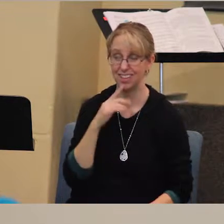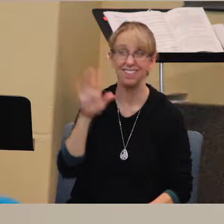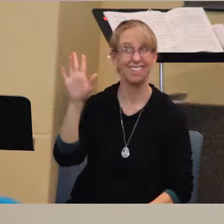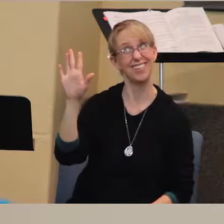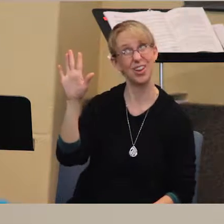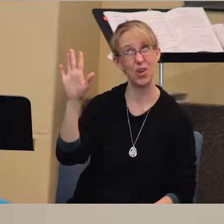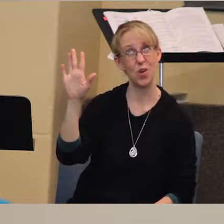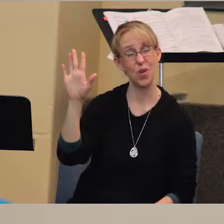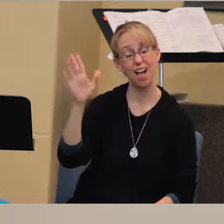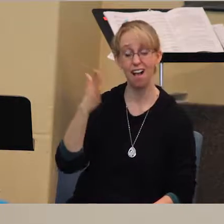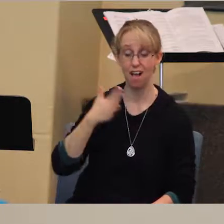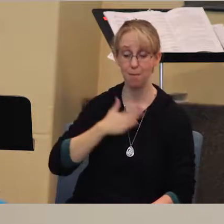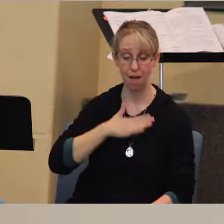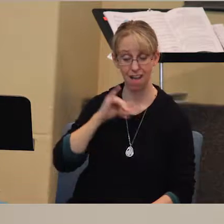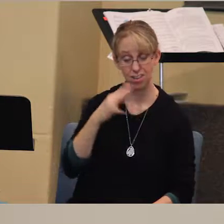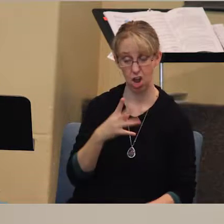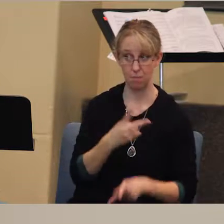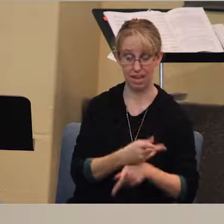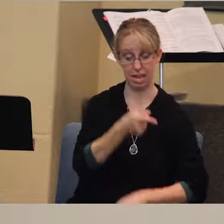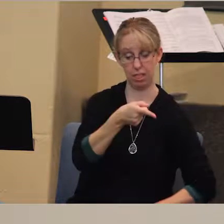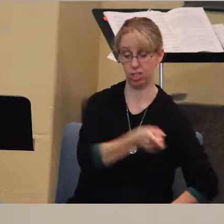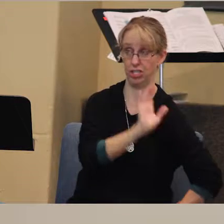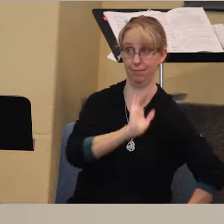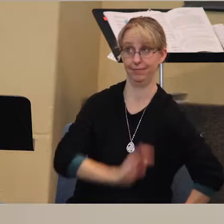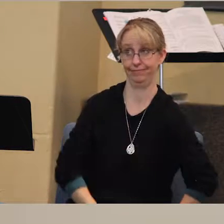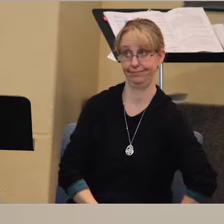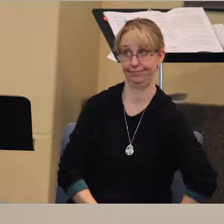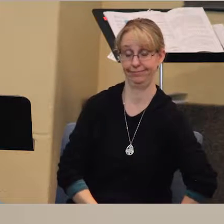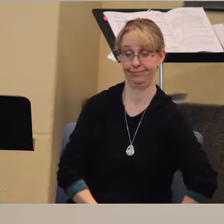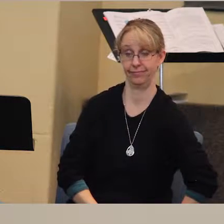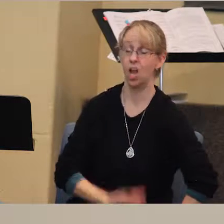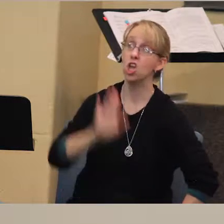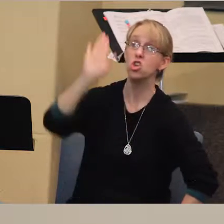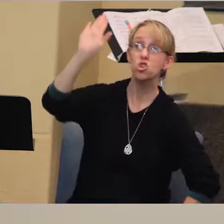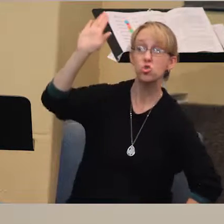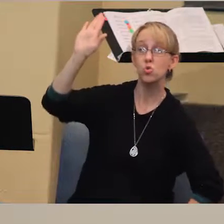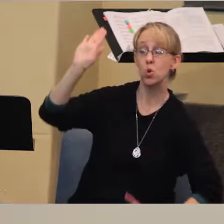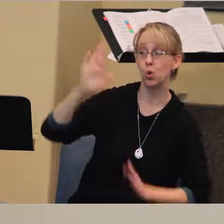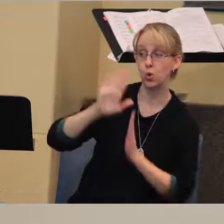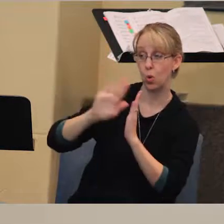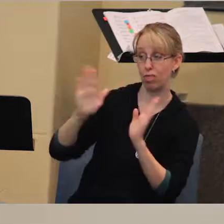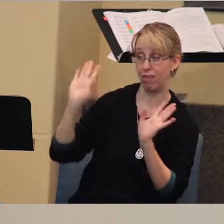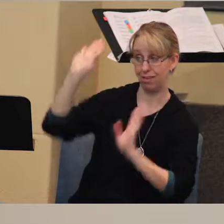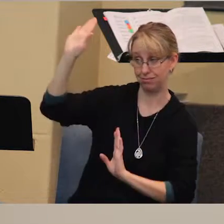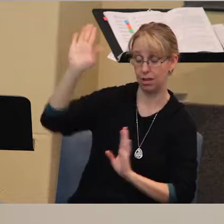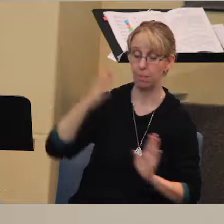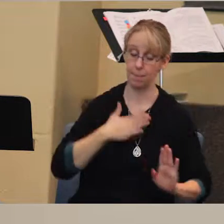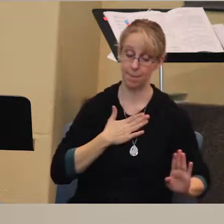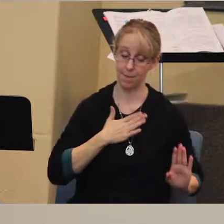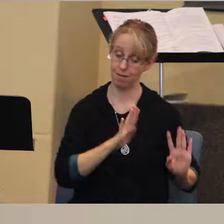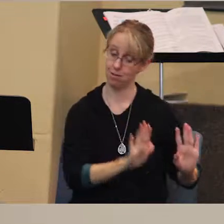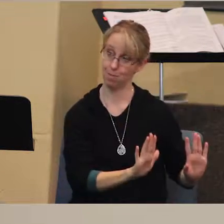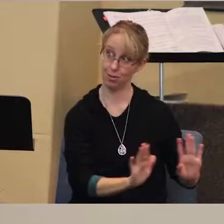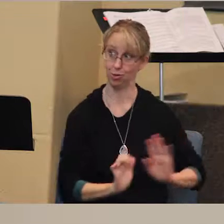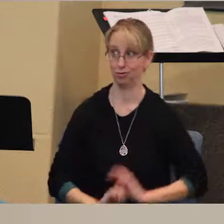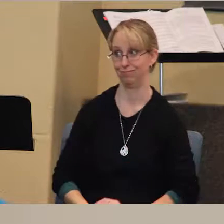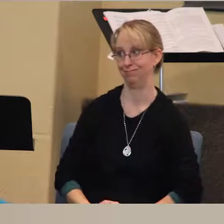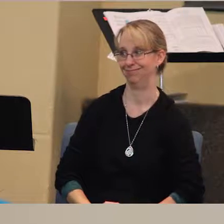job is to tend the sheep. God, you do your thing, but I'm going to do mine."